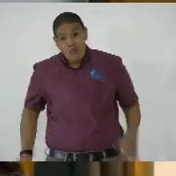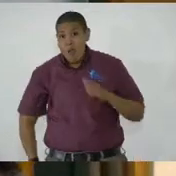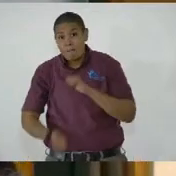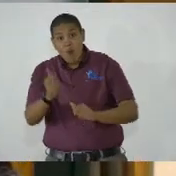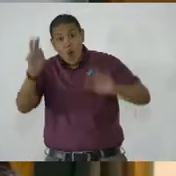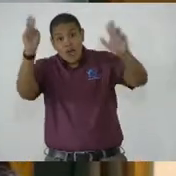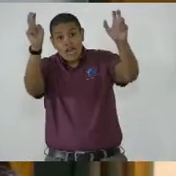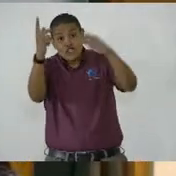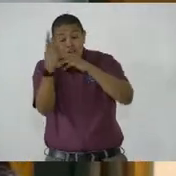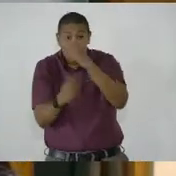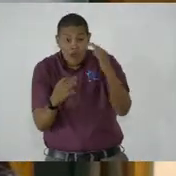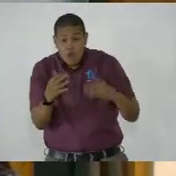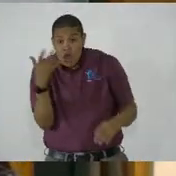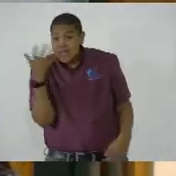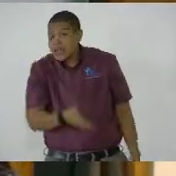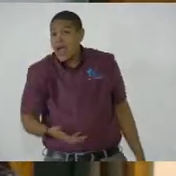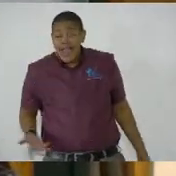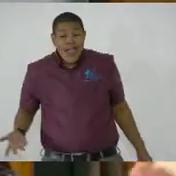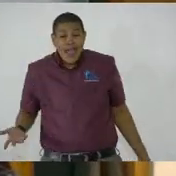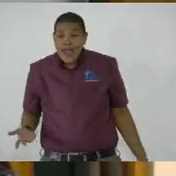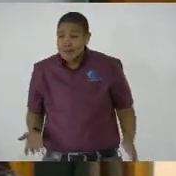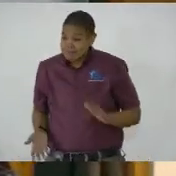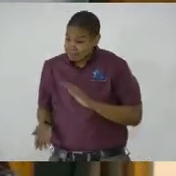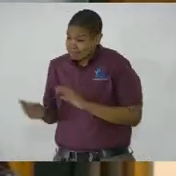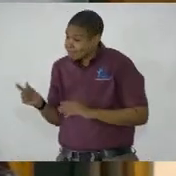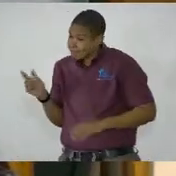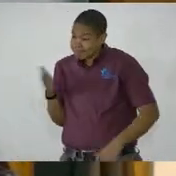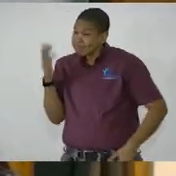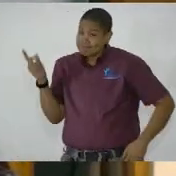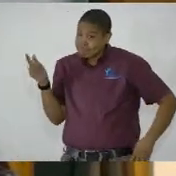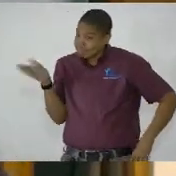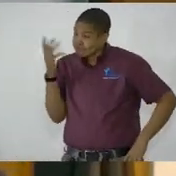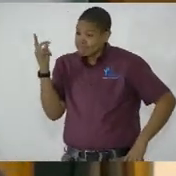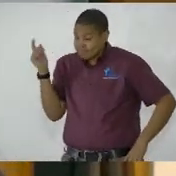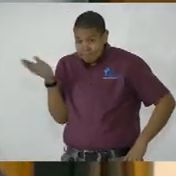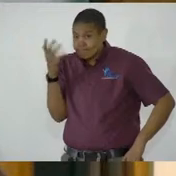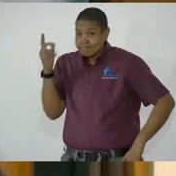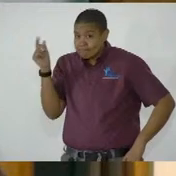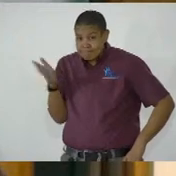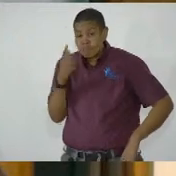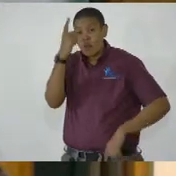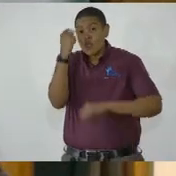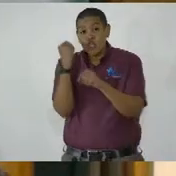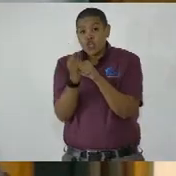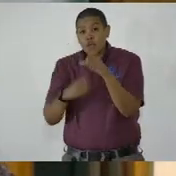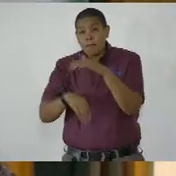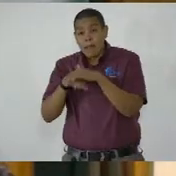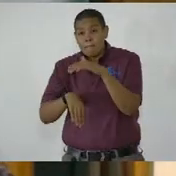parish courts are now being completed within 12 months.